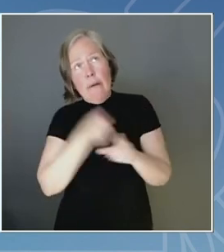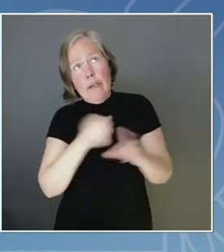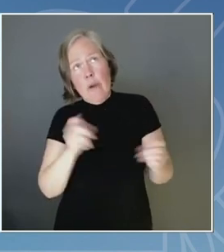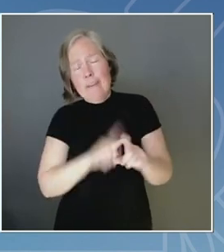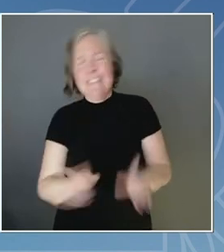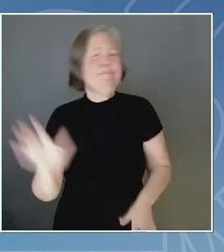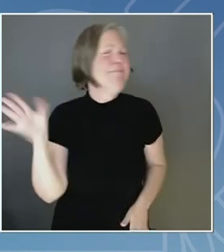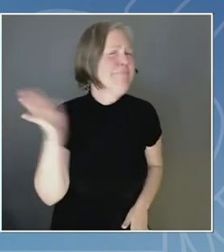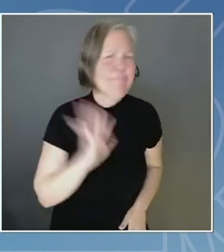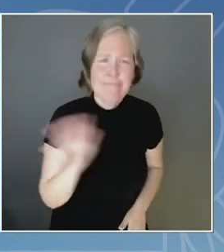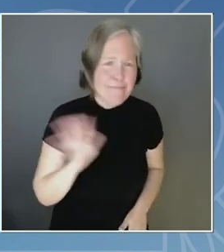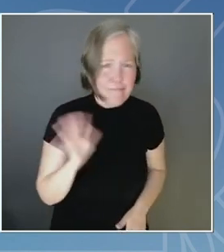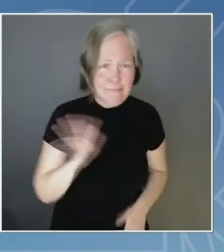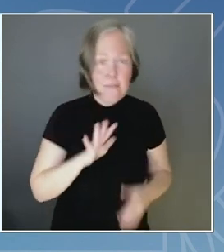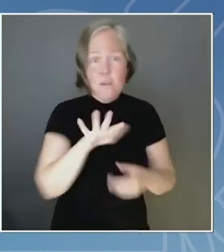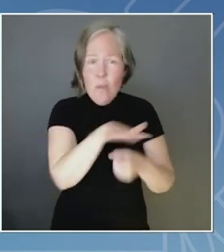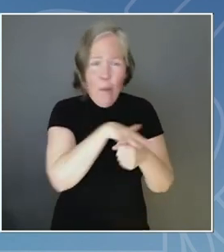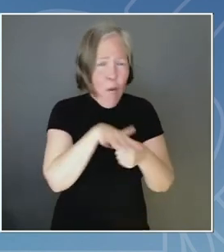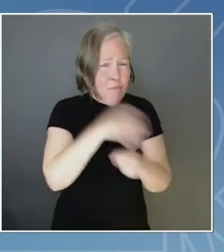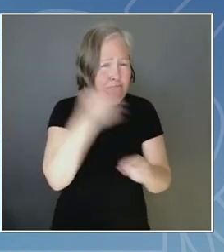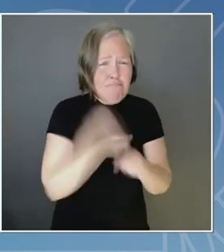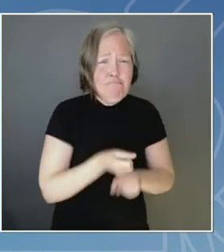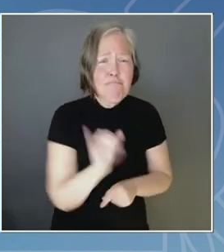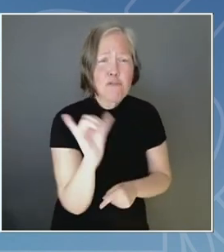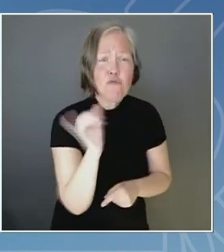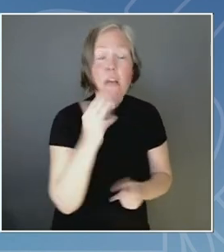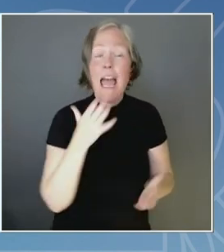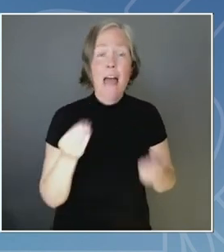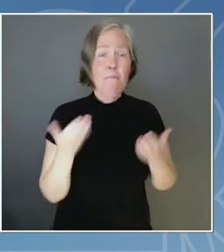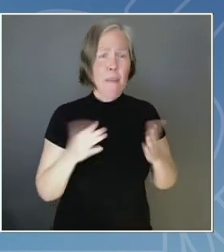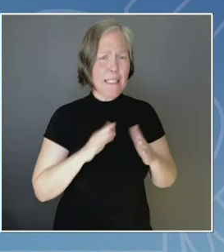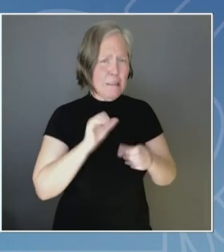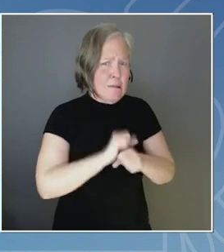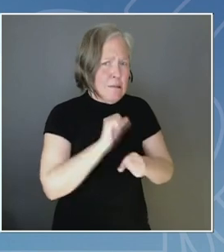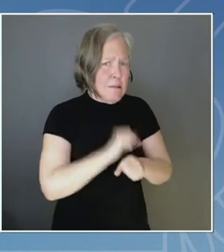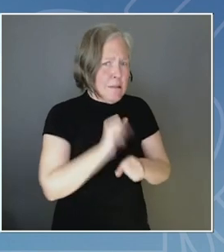just yet, but you might see 10, 20 years down the line.